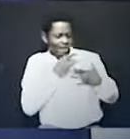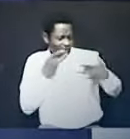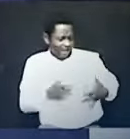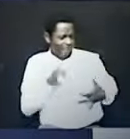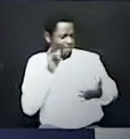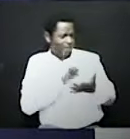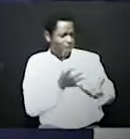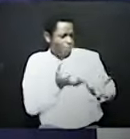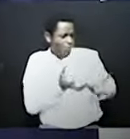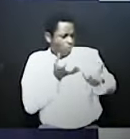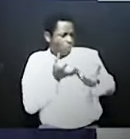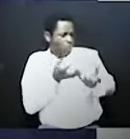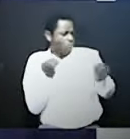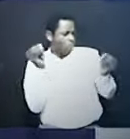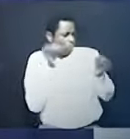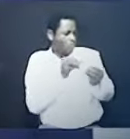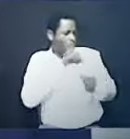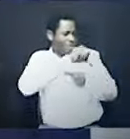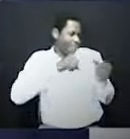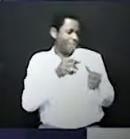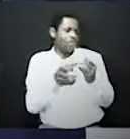A heart